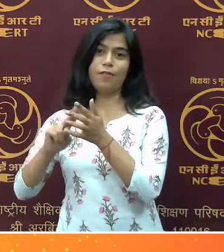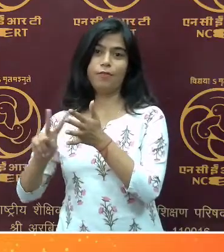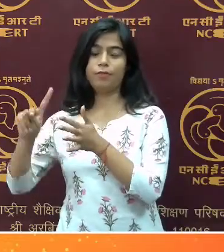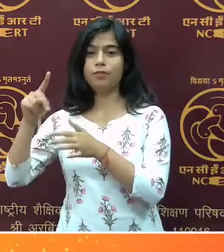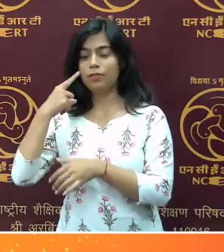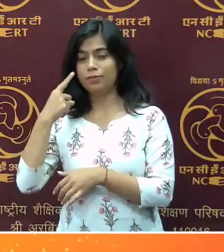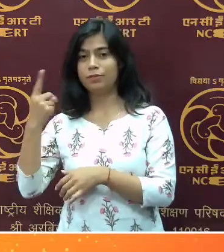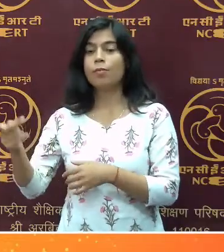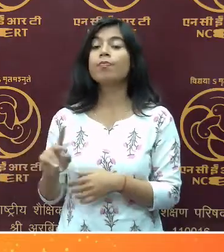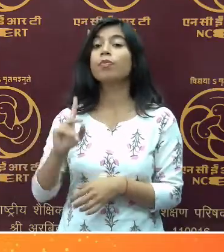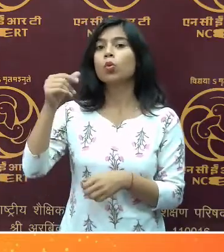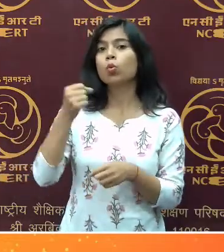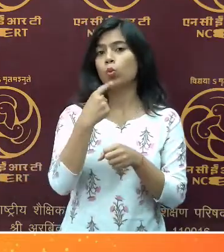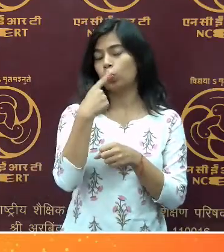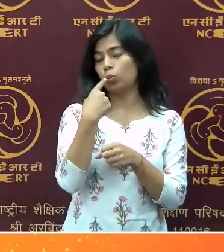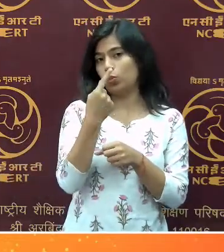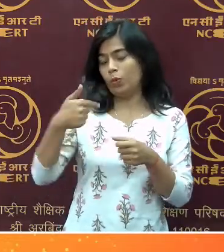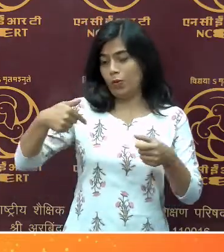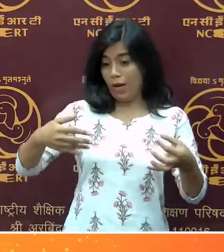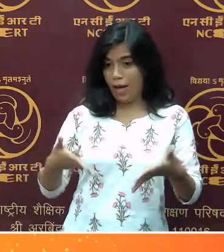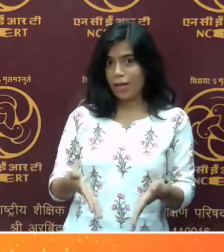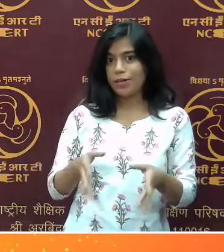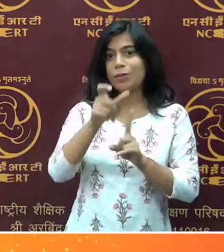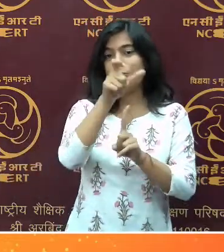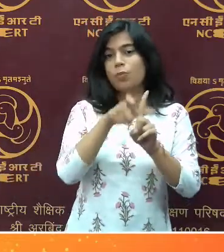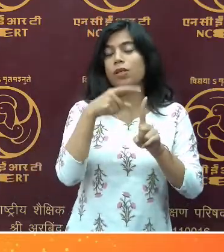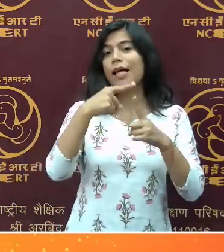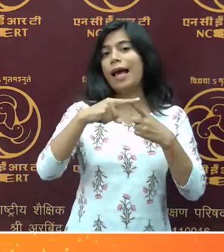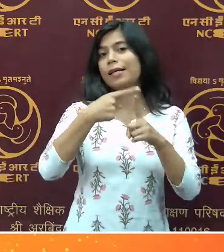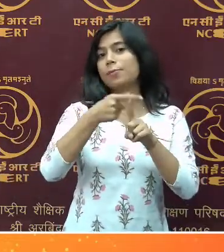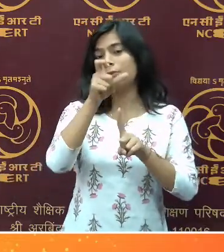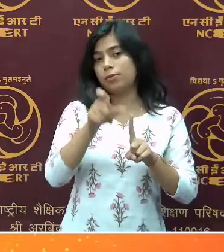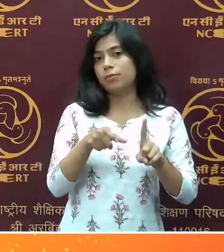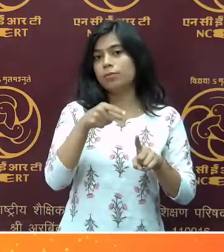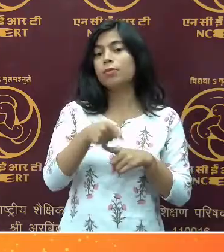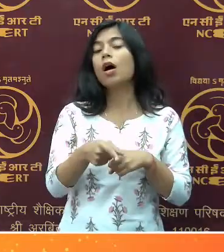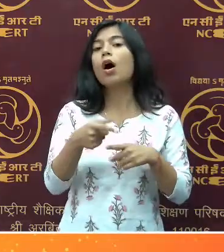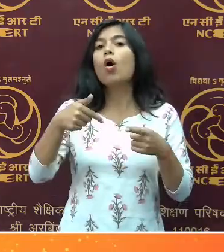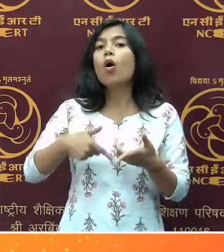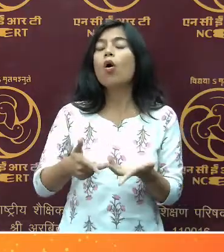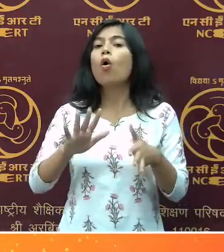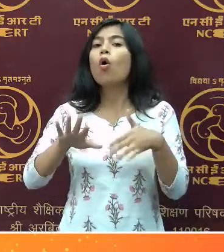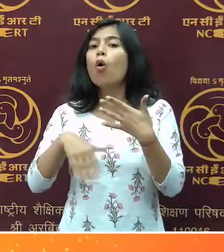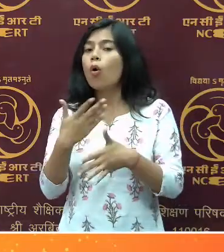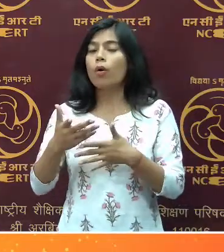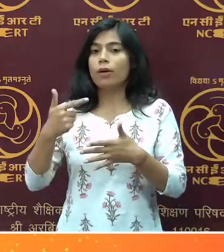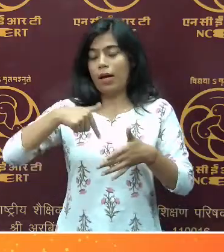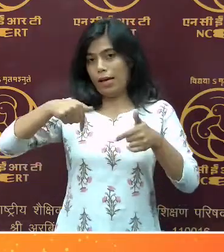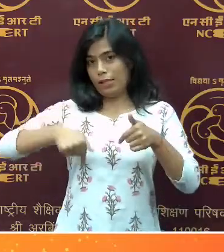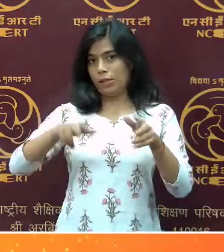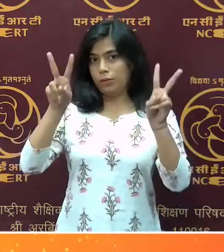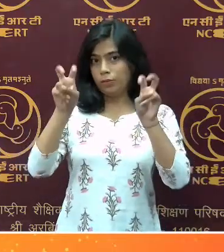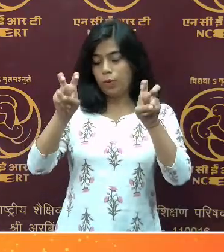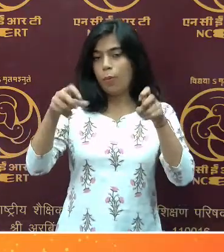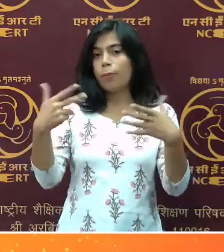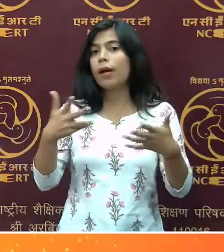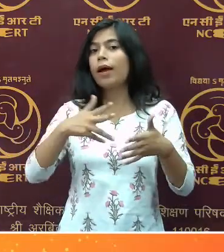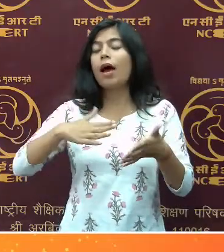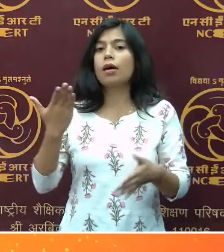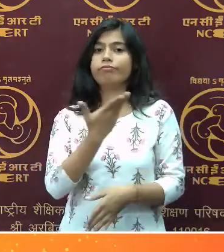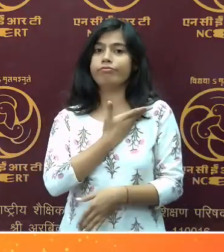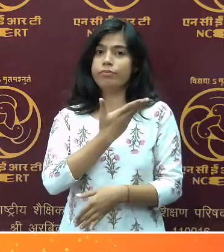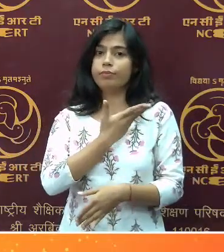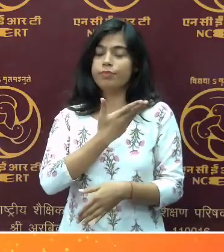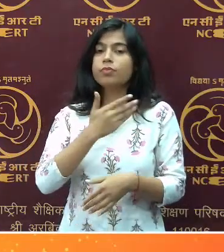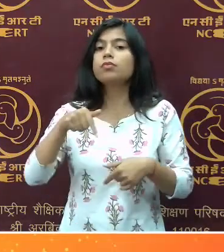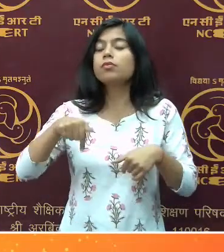we have a guest with us who will be talking about a particular topic, that is fundamental rights. This is our program for the